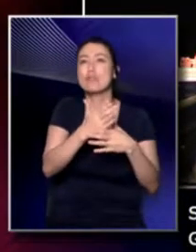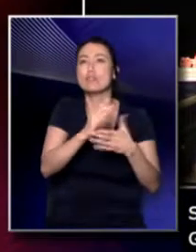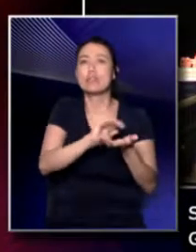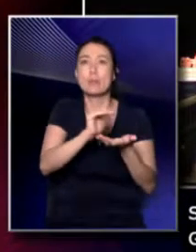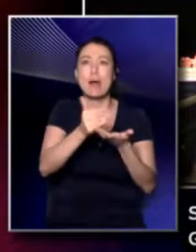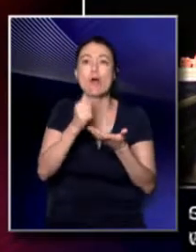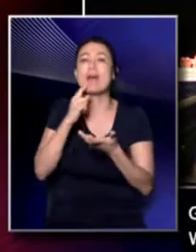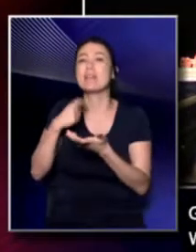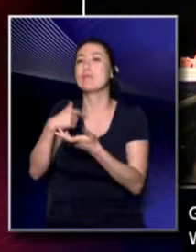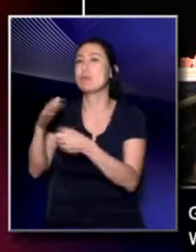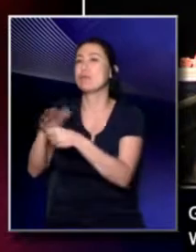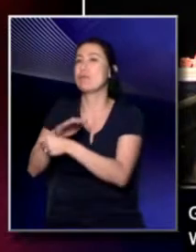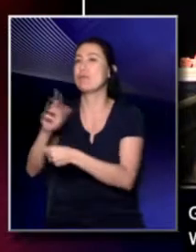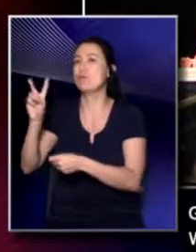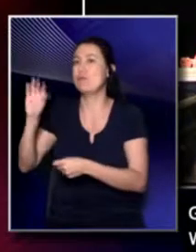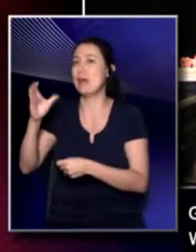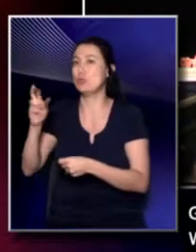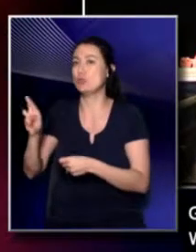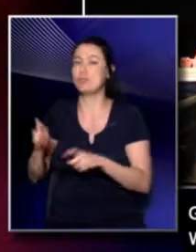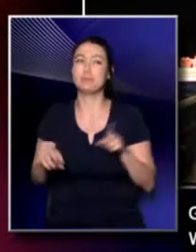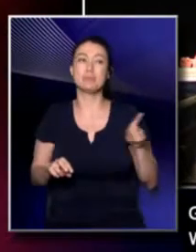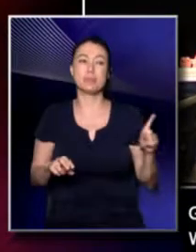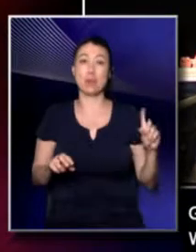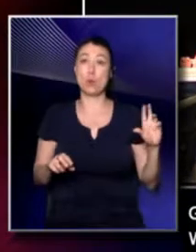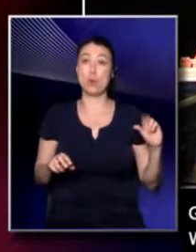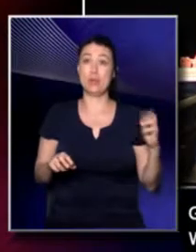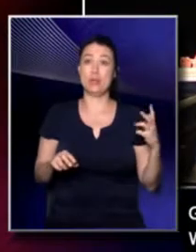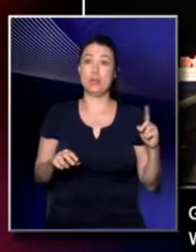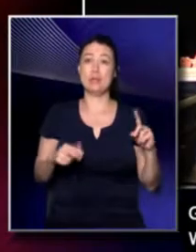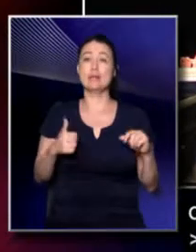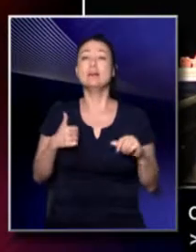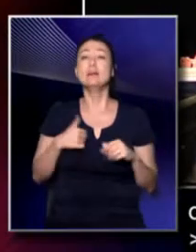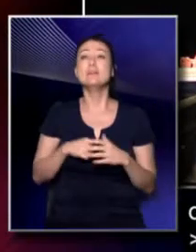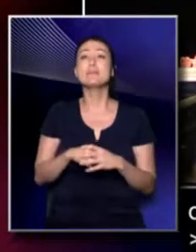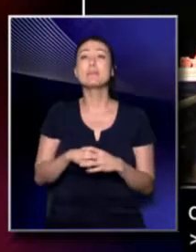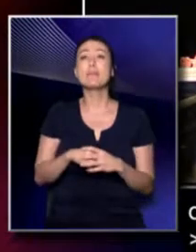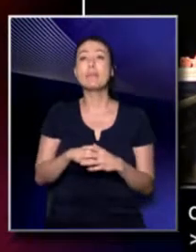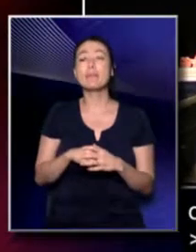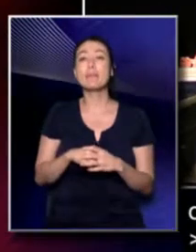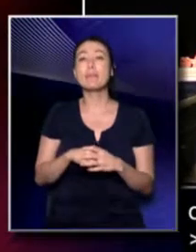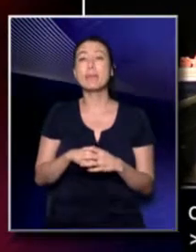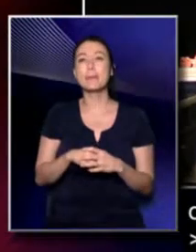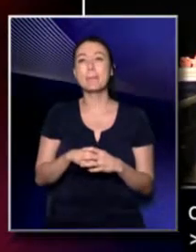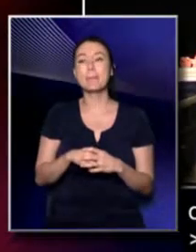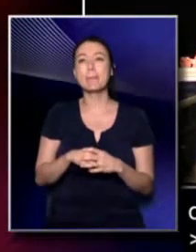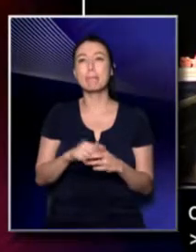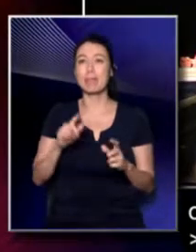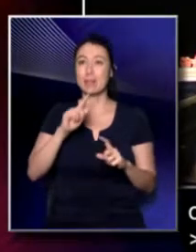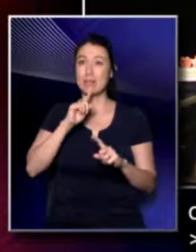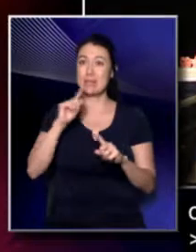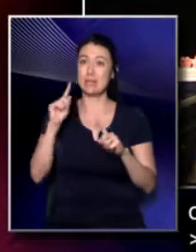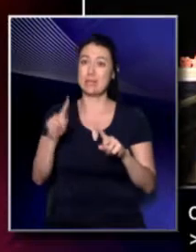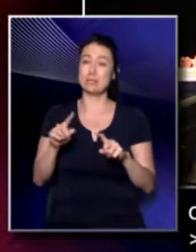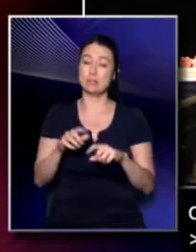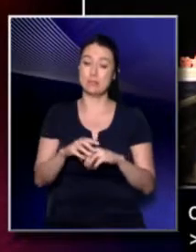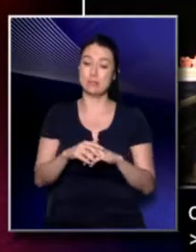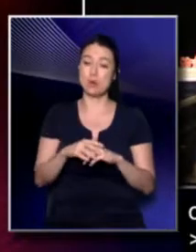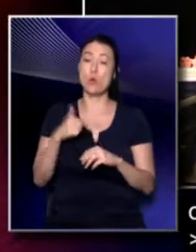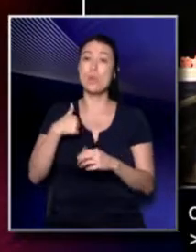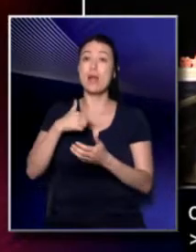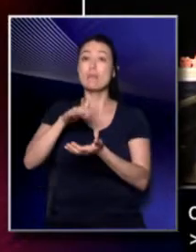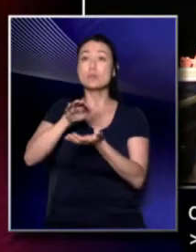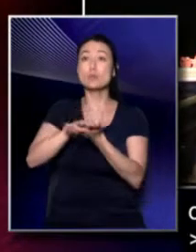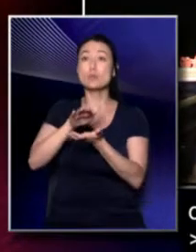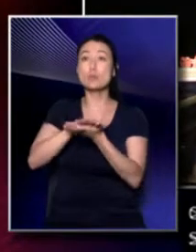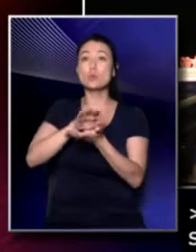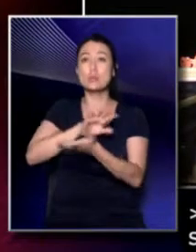full voucher? So the answer is that we have schools that participate